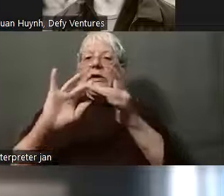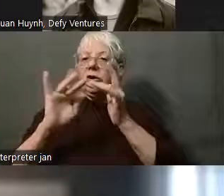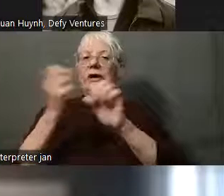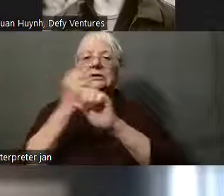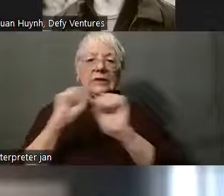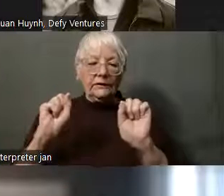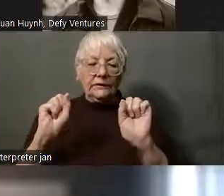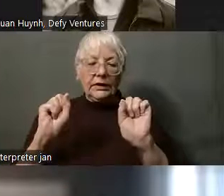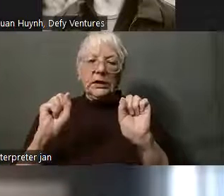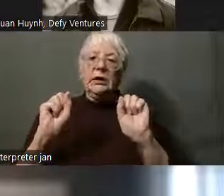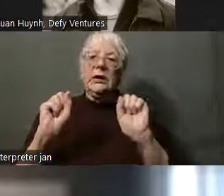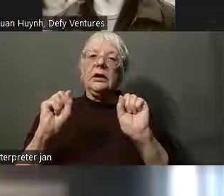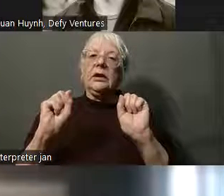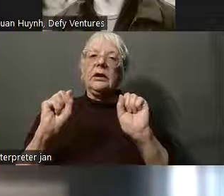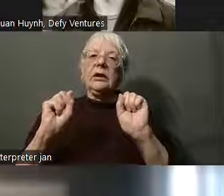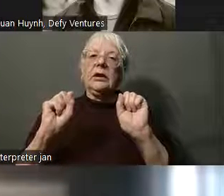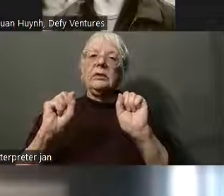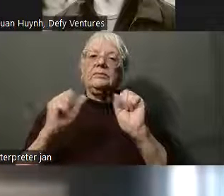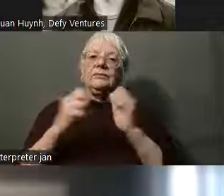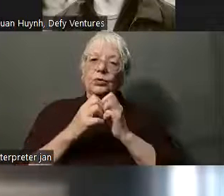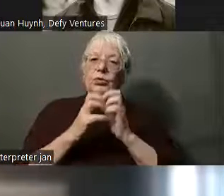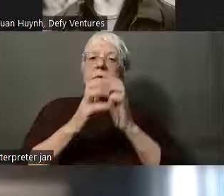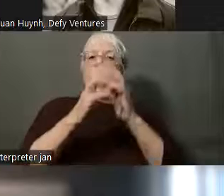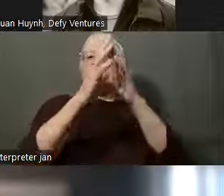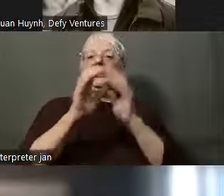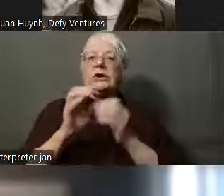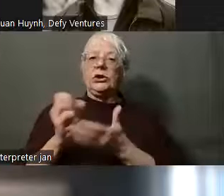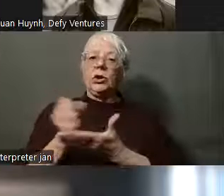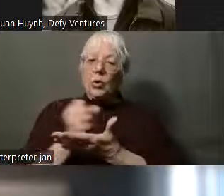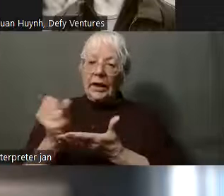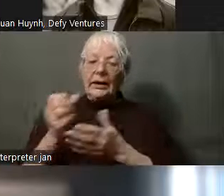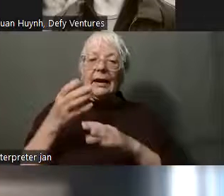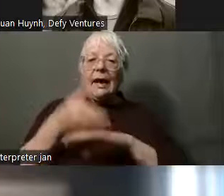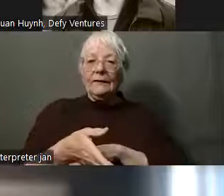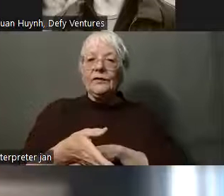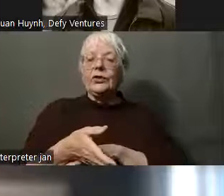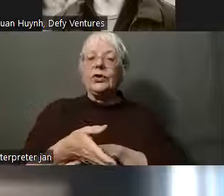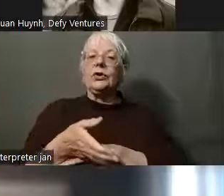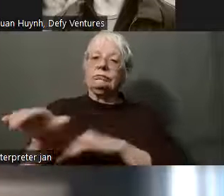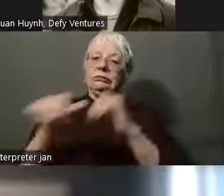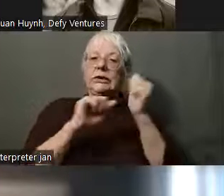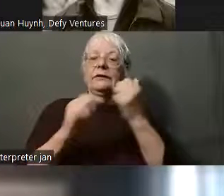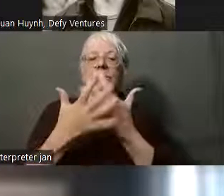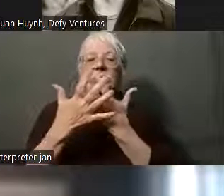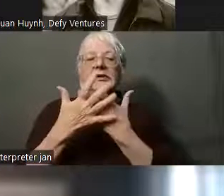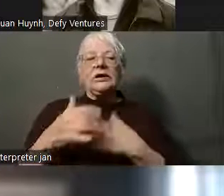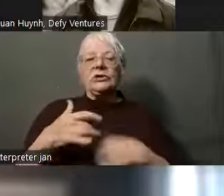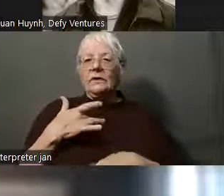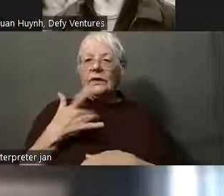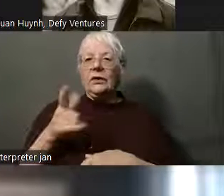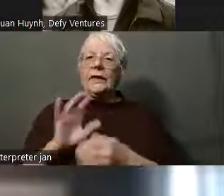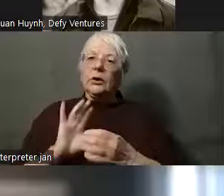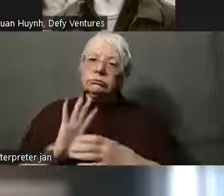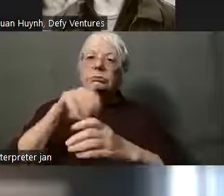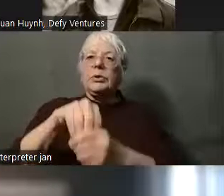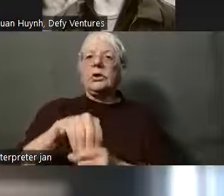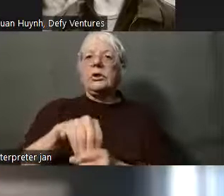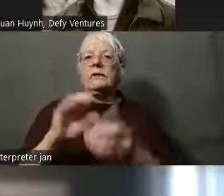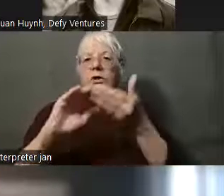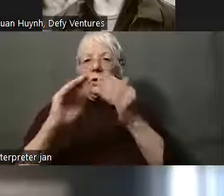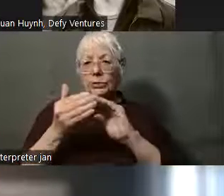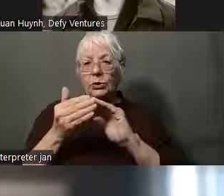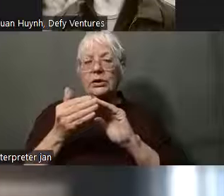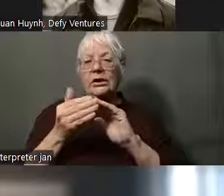safety, rebuilding their credit after reentry, things like that, just helping them feel like they're a part of the community and